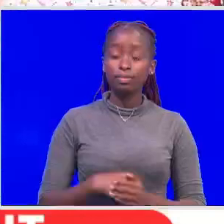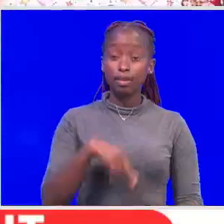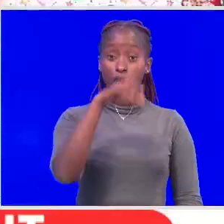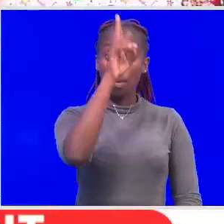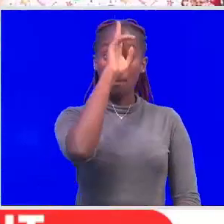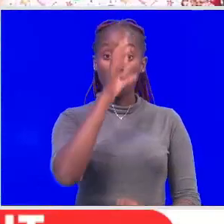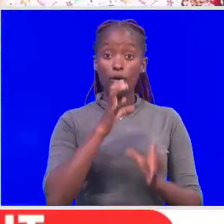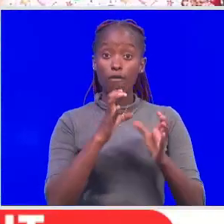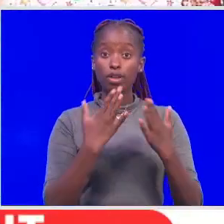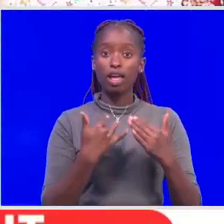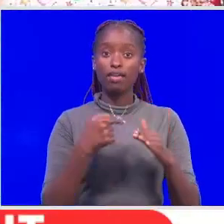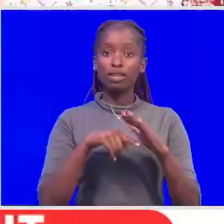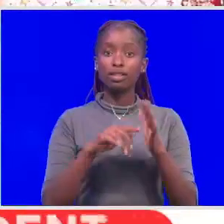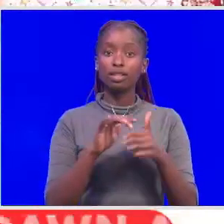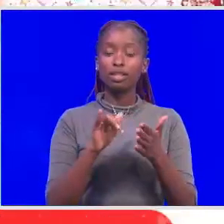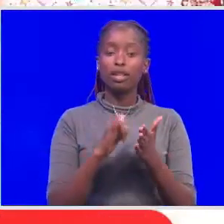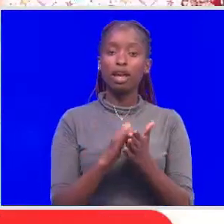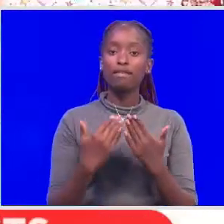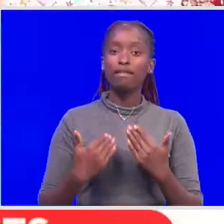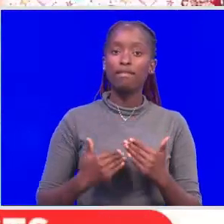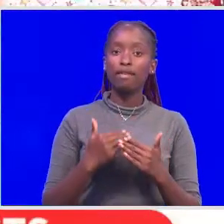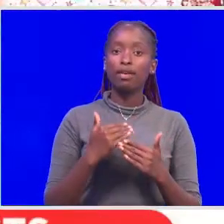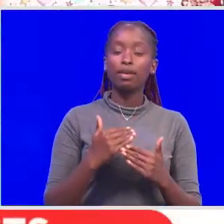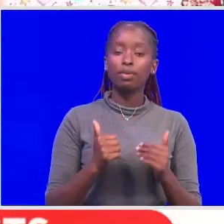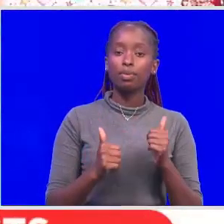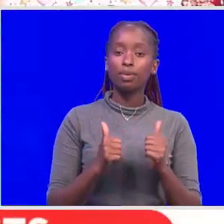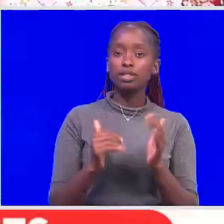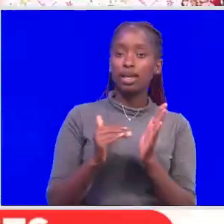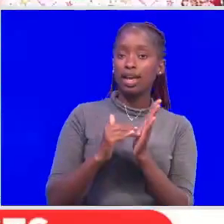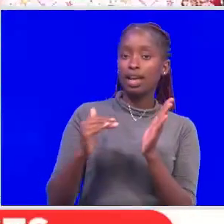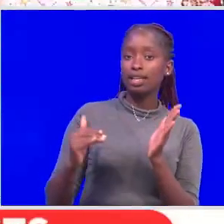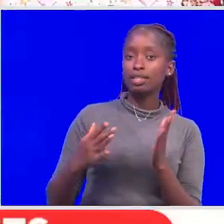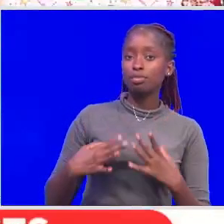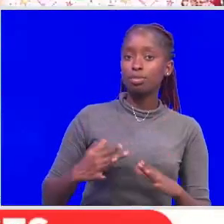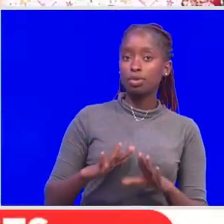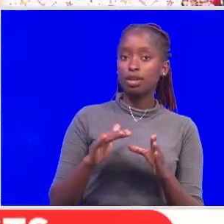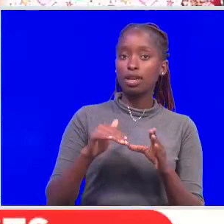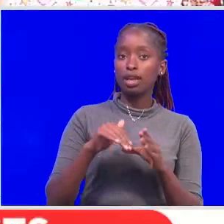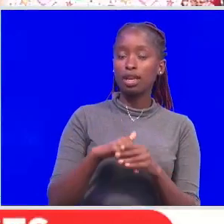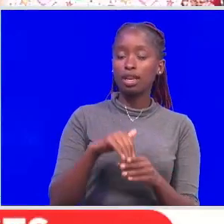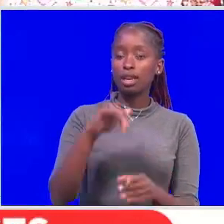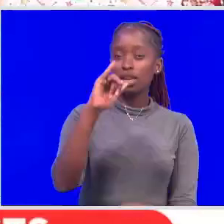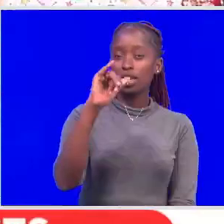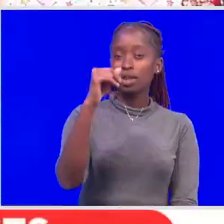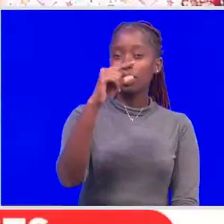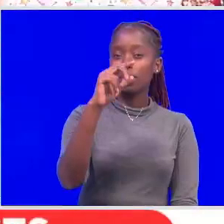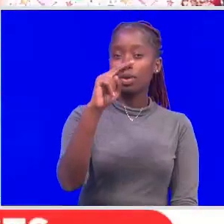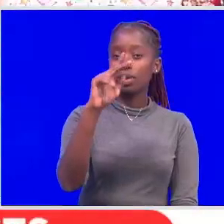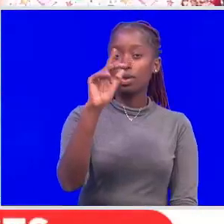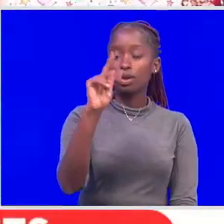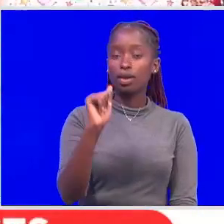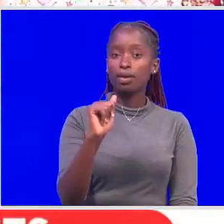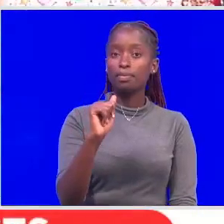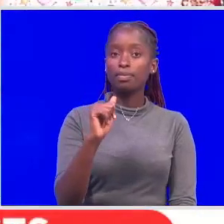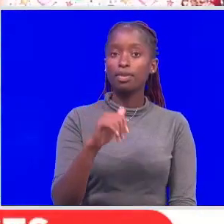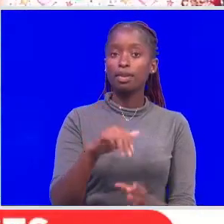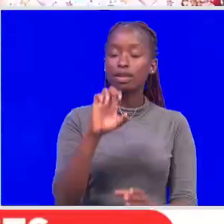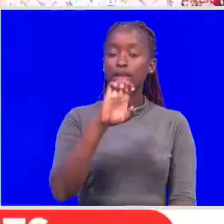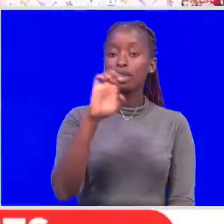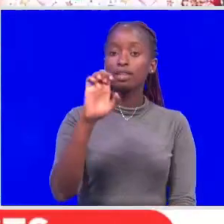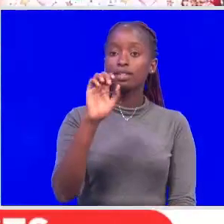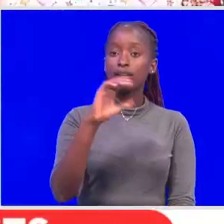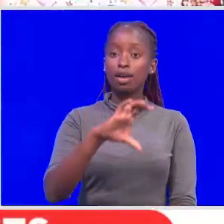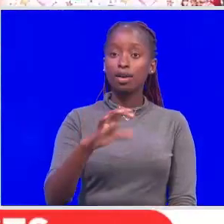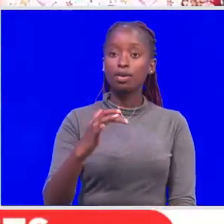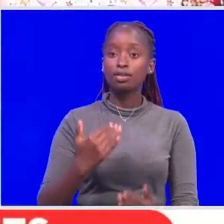were forced to lob tear gas canisters, that is, against residents in Kegonga, Kuria East, Migori County, who were demonstrating over the